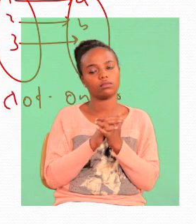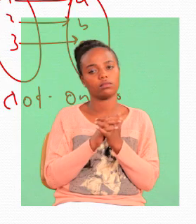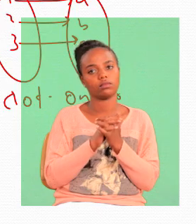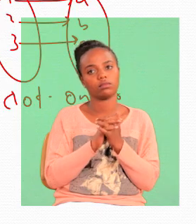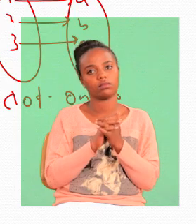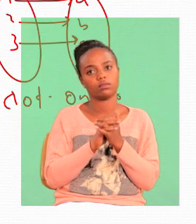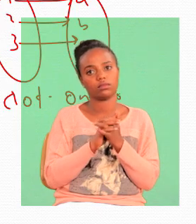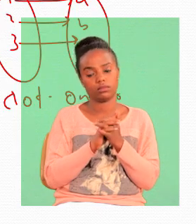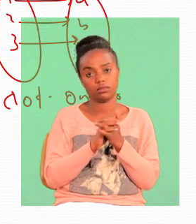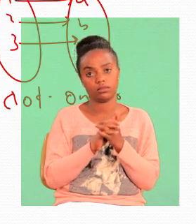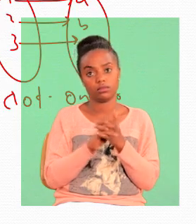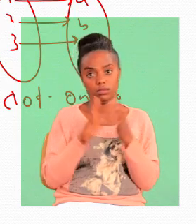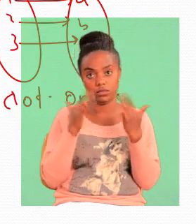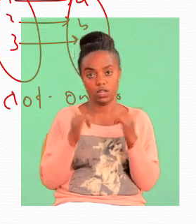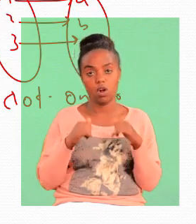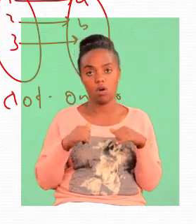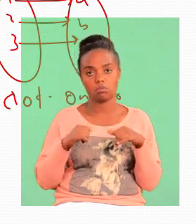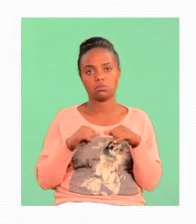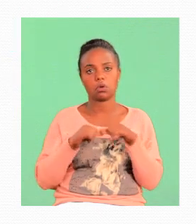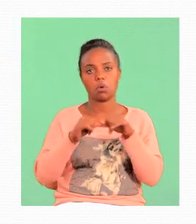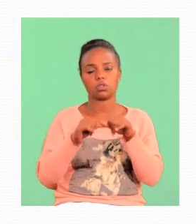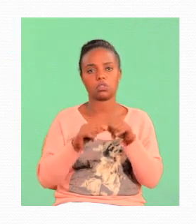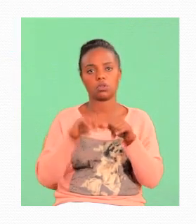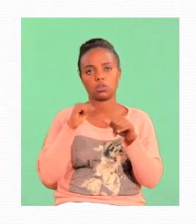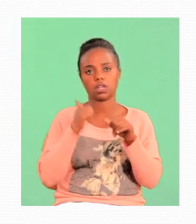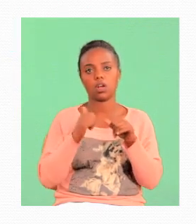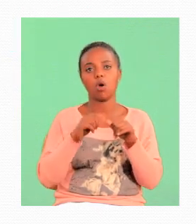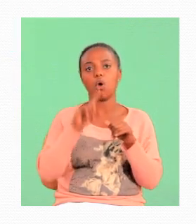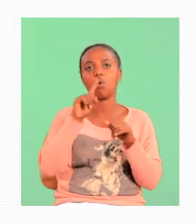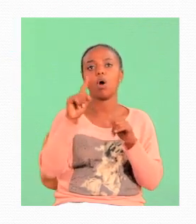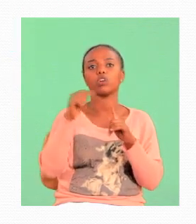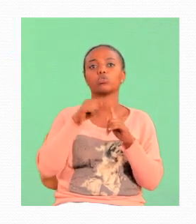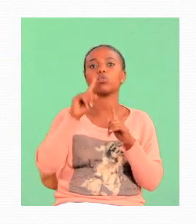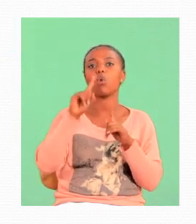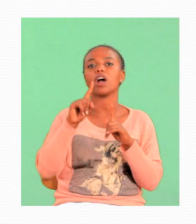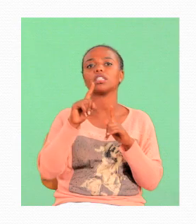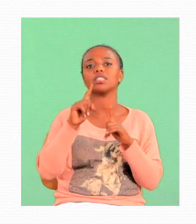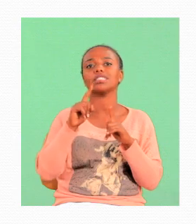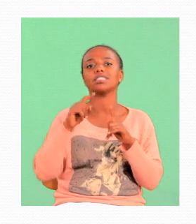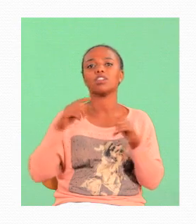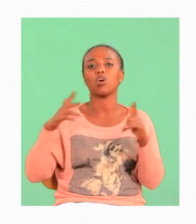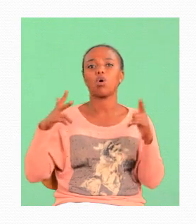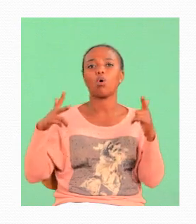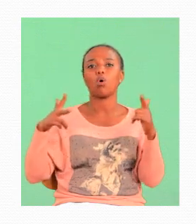So now let's continue to the other part. One-to-one correspondence.